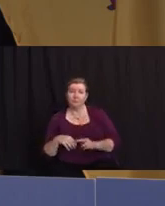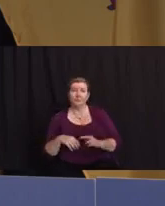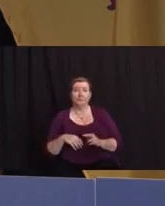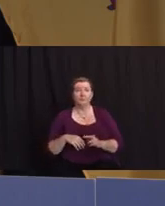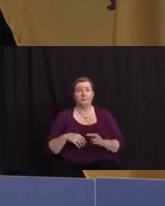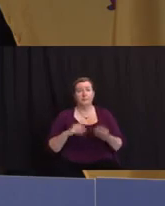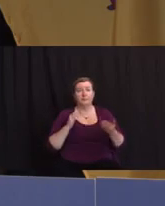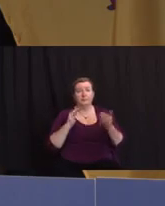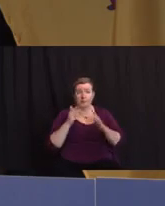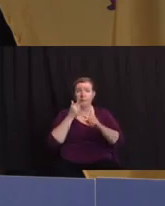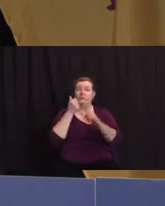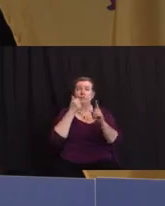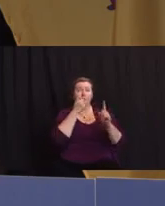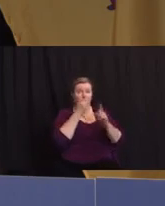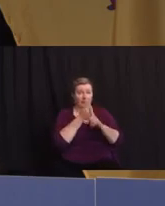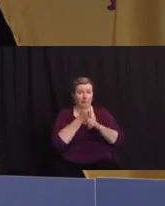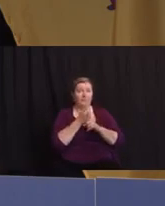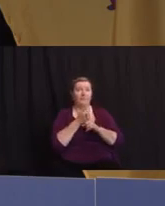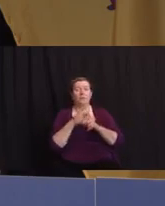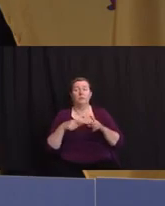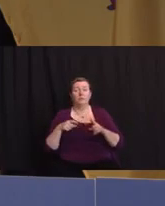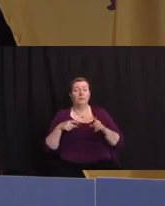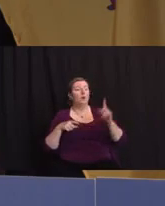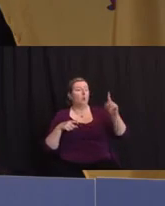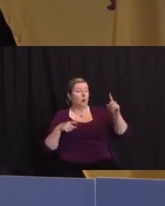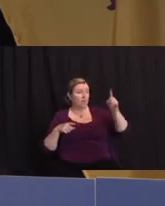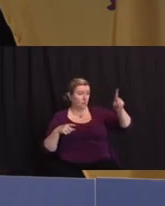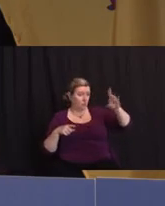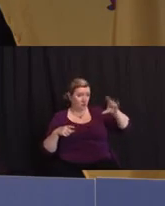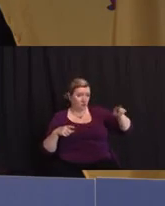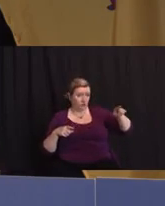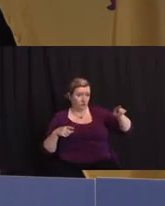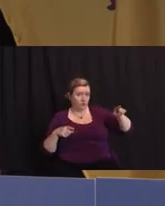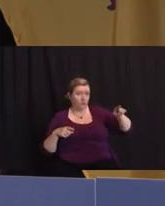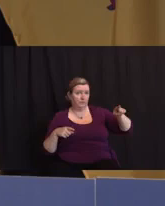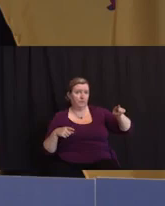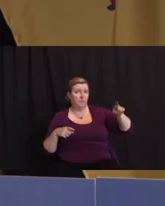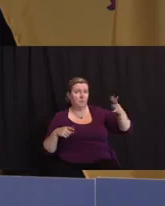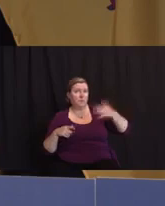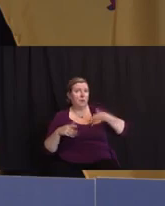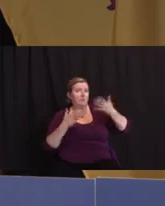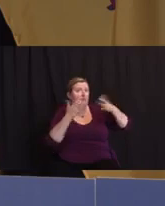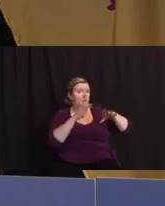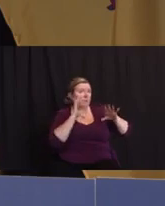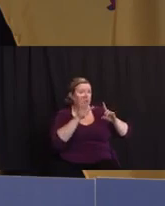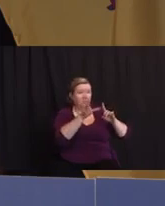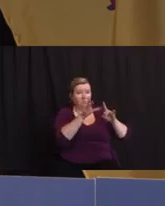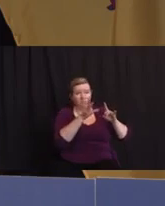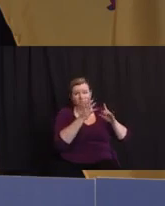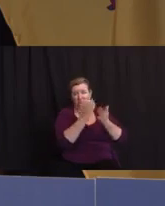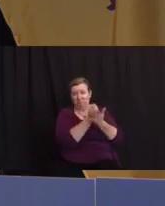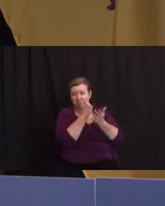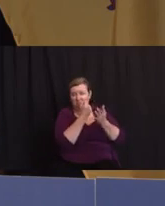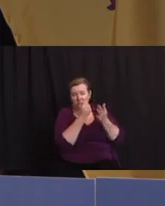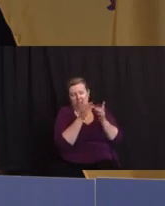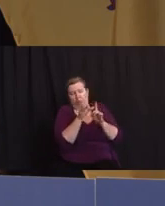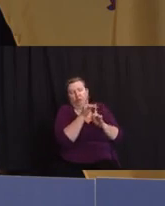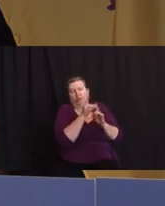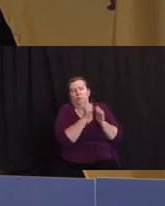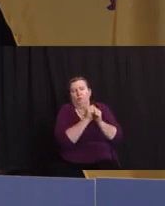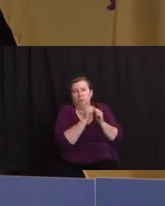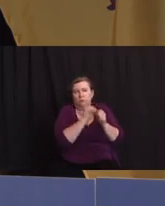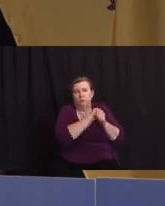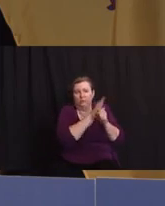well, and what most people want to know is, if I get vaccinated, what is the chance I'm going to come down with the disease, as opposed to